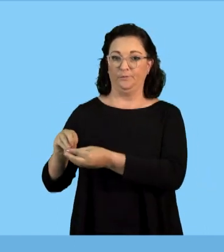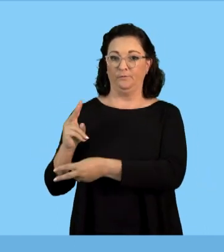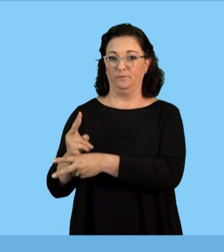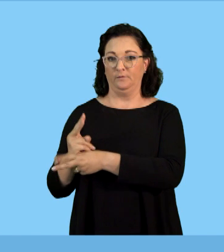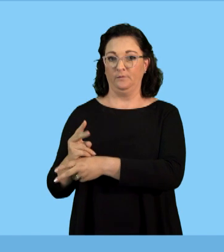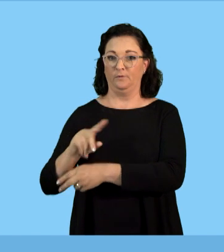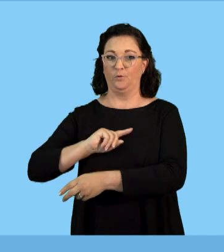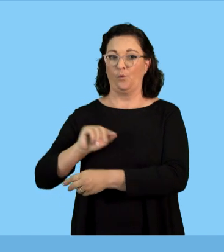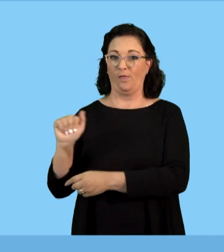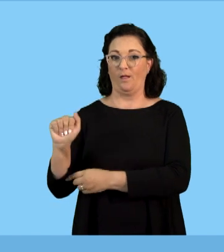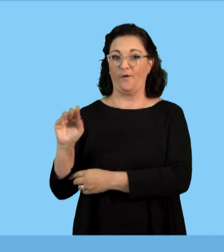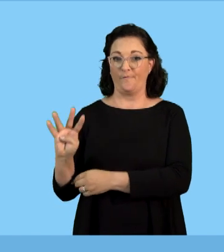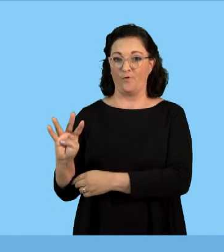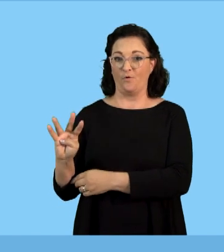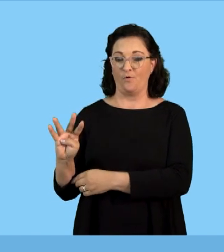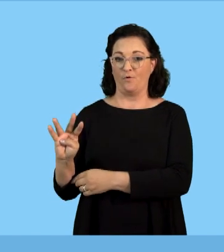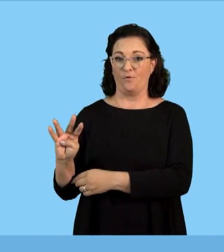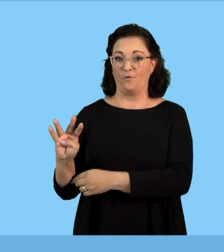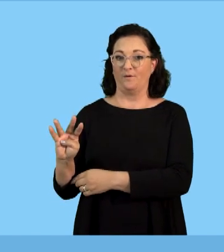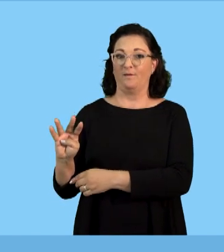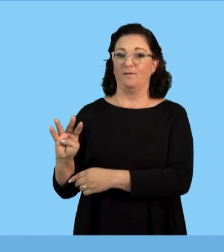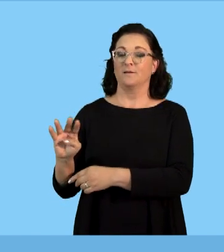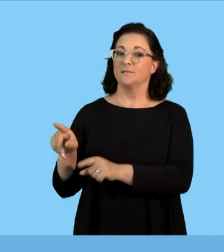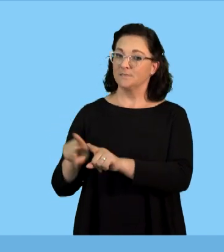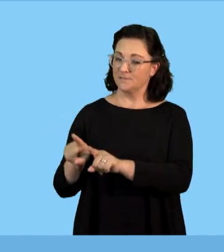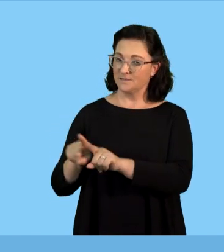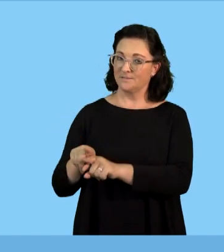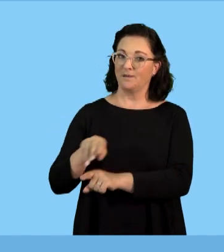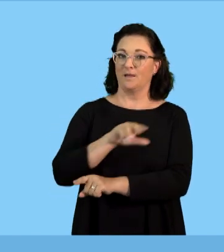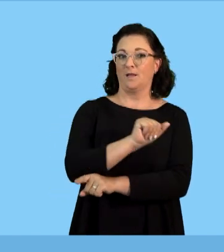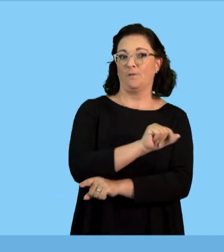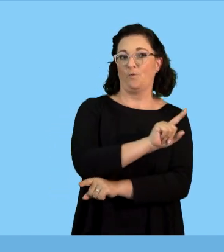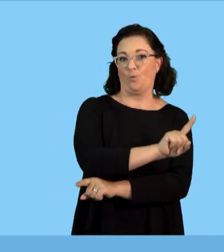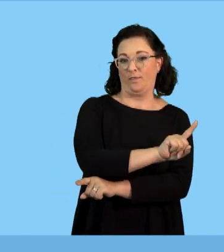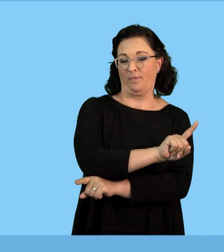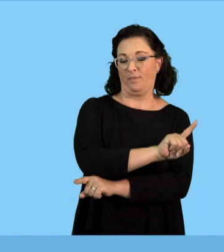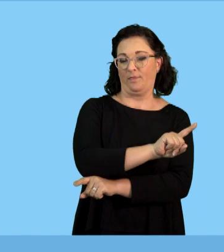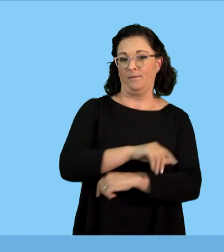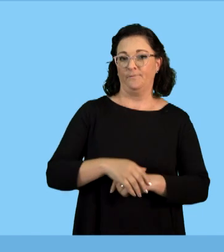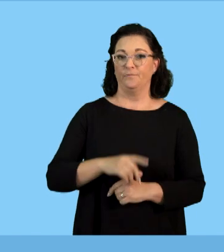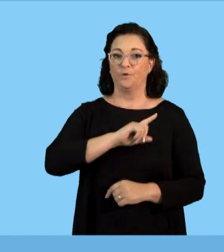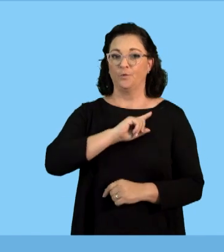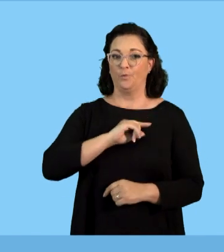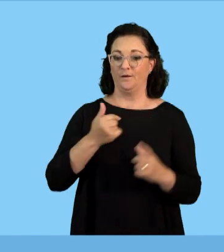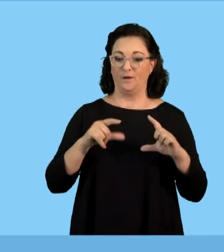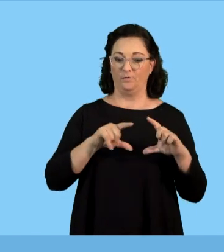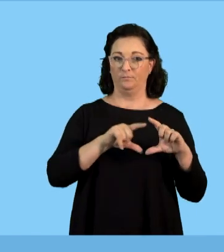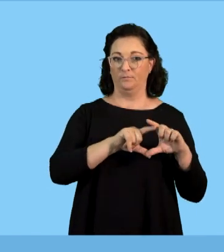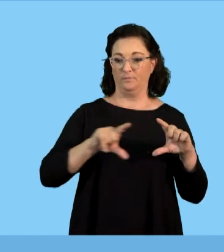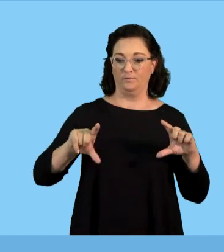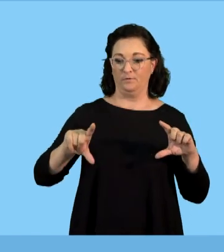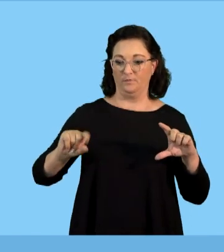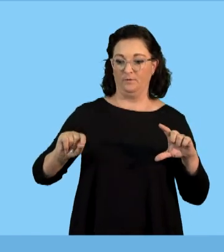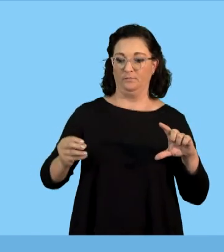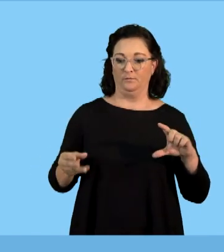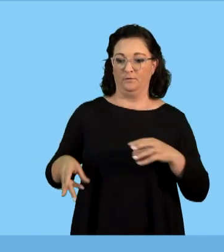through A4. Now, the current passing through A4 is going to be equals to the current that was at A1, because